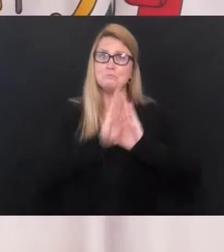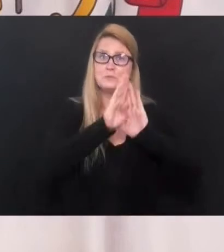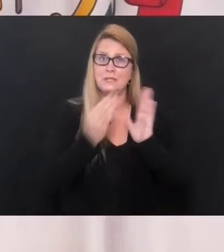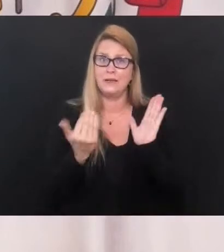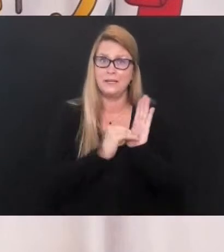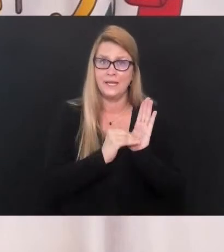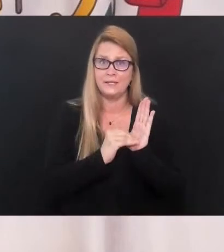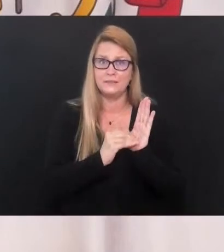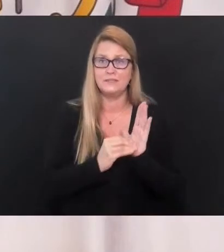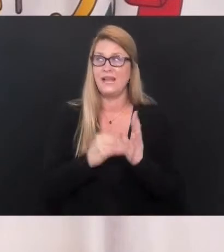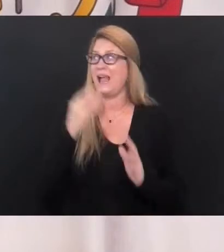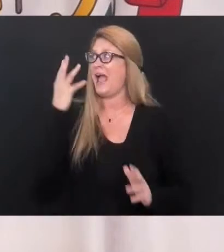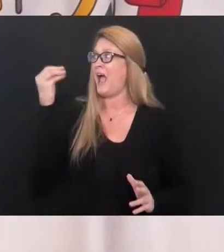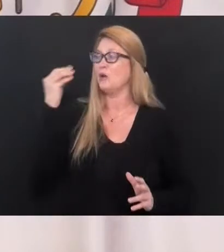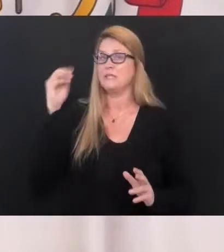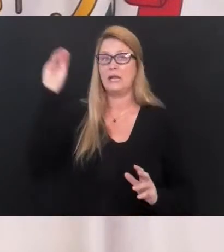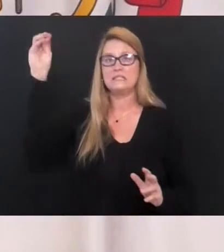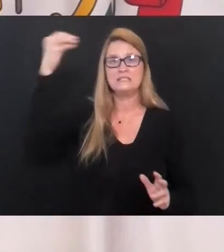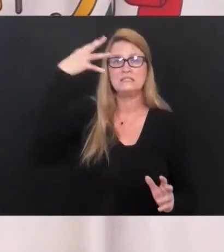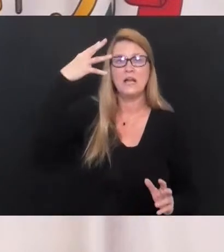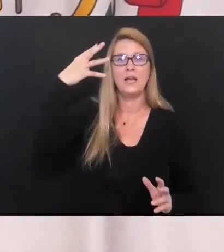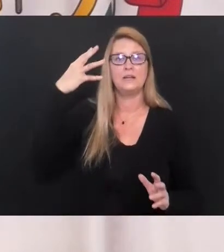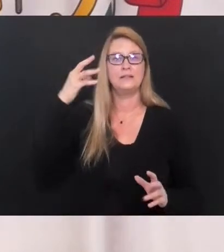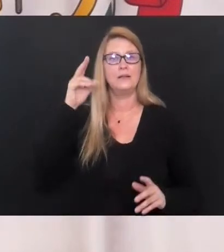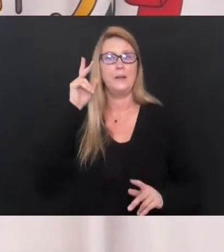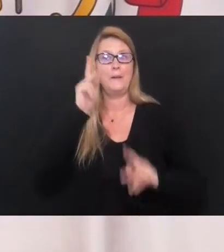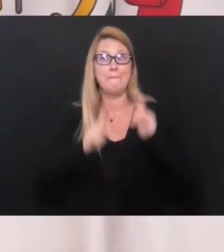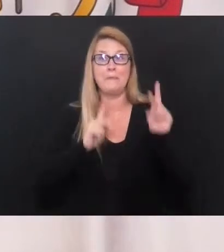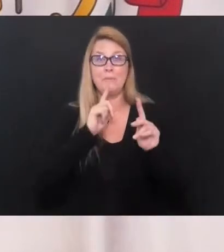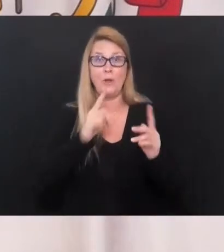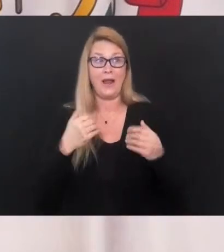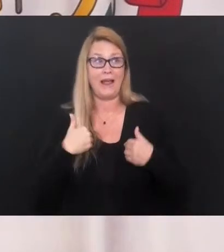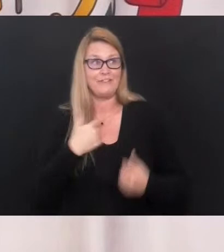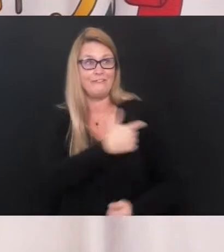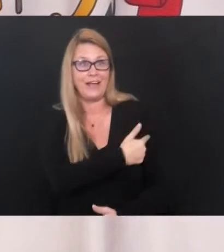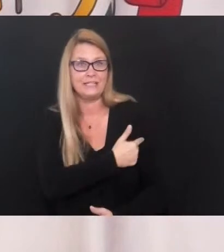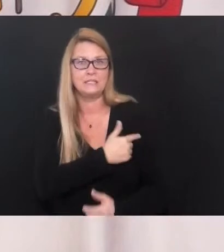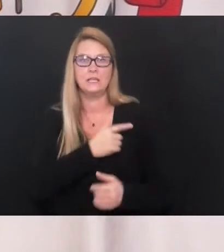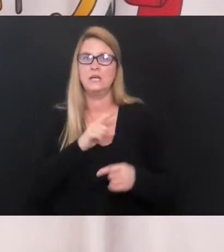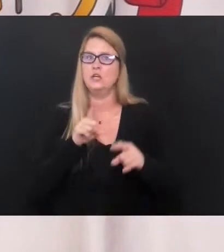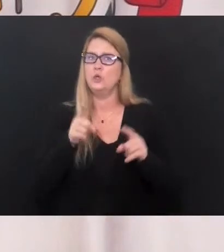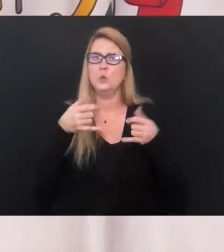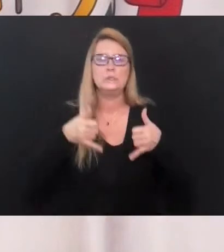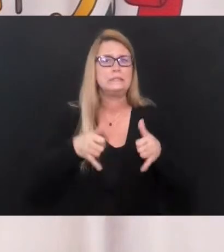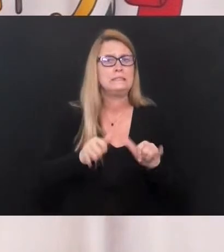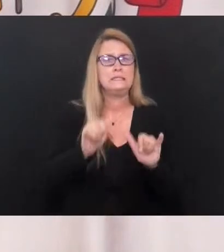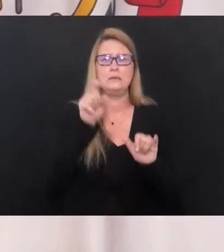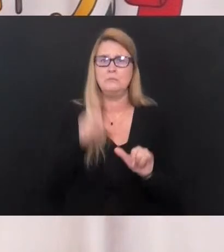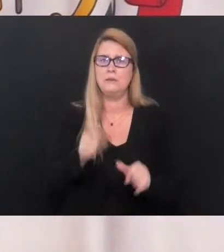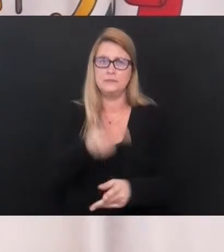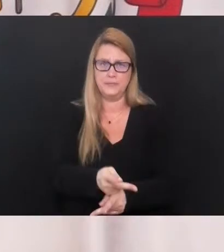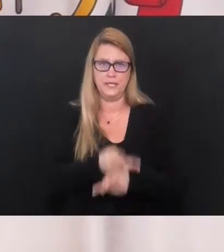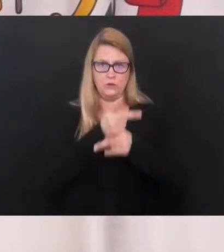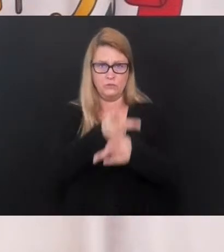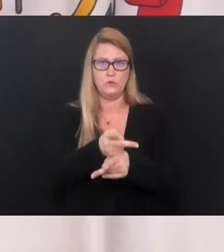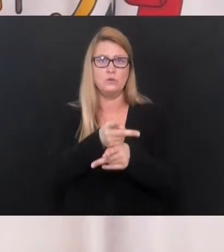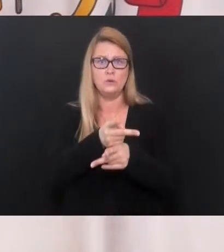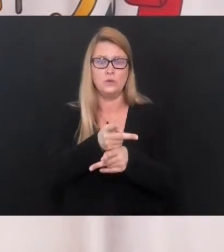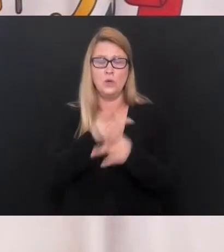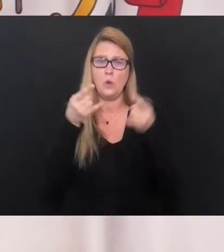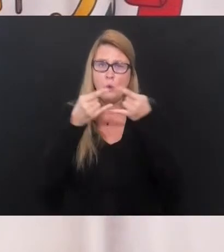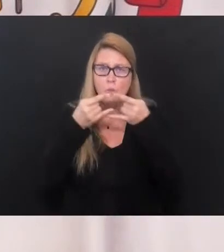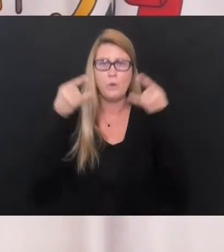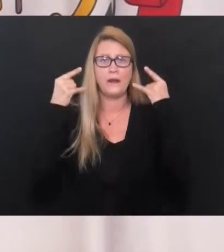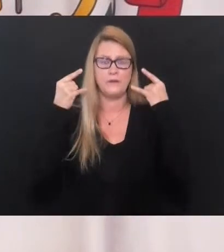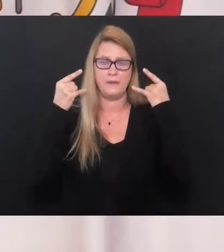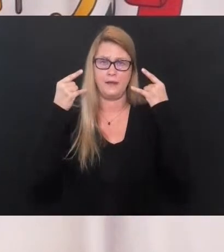sun's shining. A lot of people are getting vaccinated. You've got to be careful. You've got to be careful. Wear your